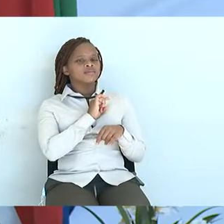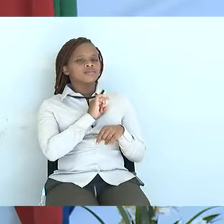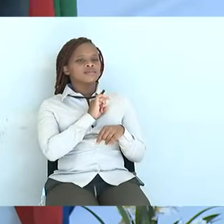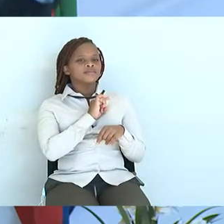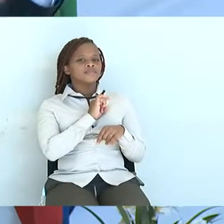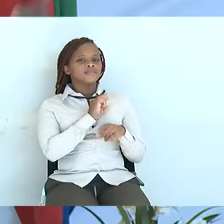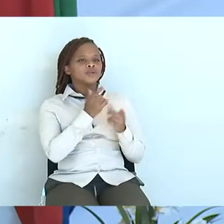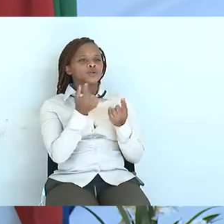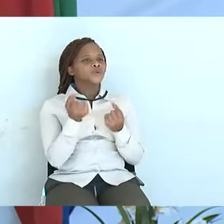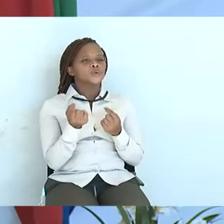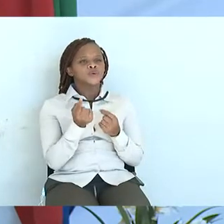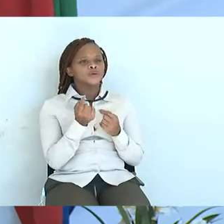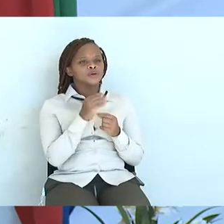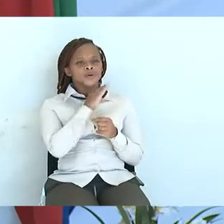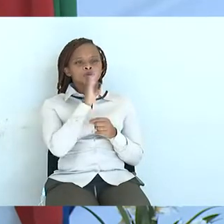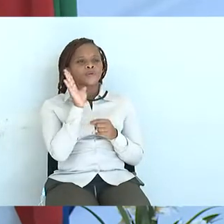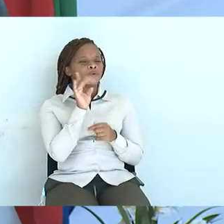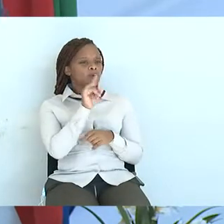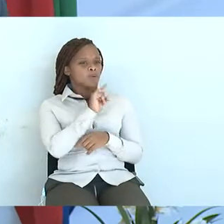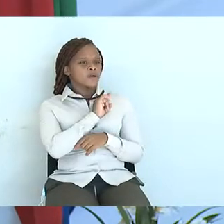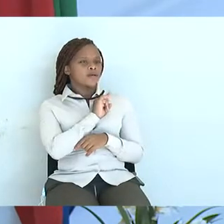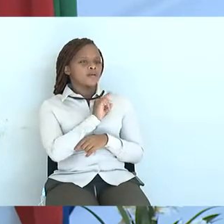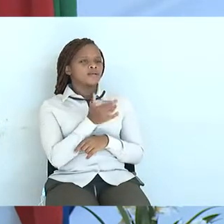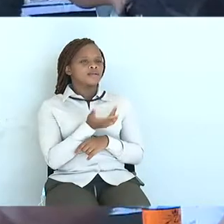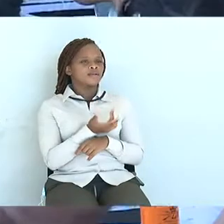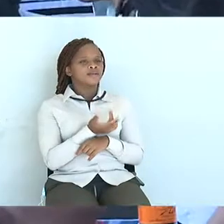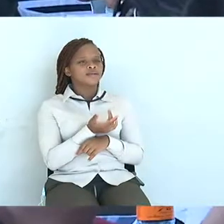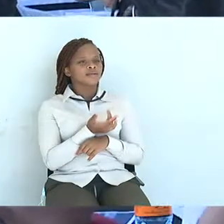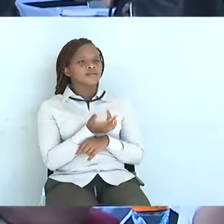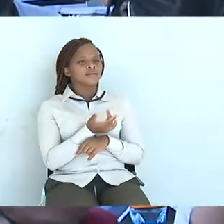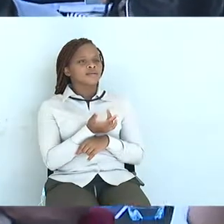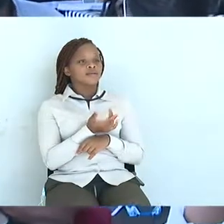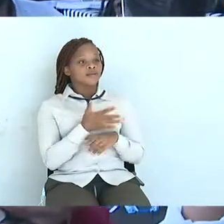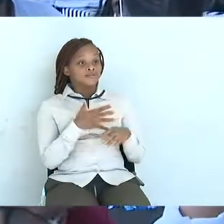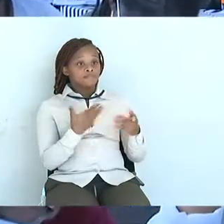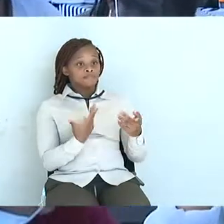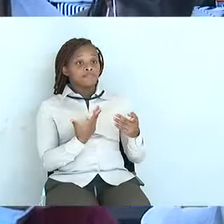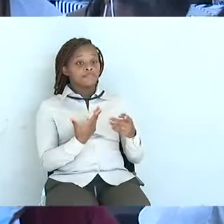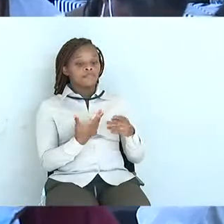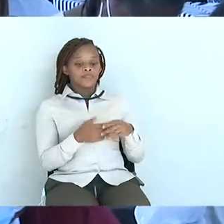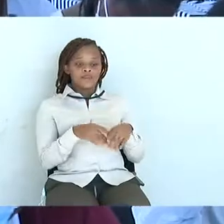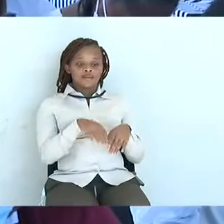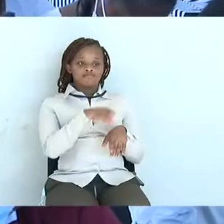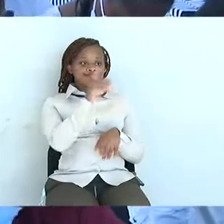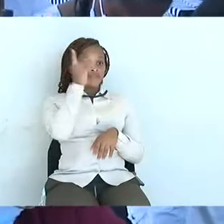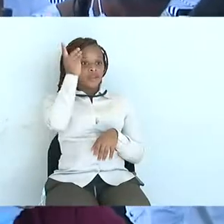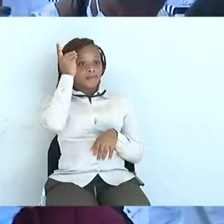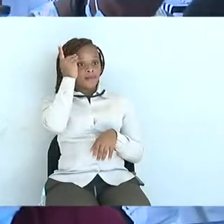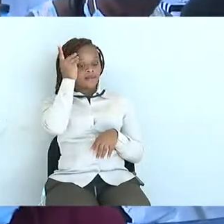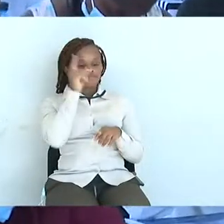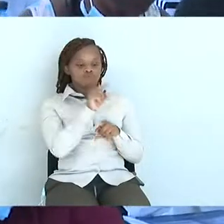highway in our ocean where people can move from Durban to Port St. John's using the ocean.